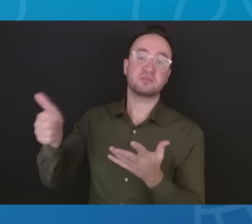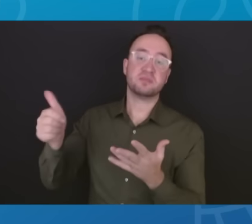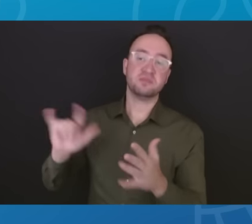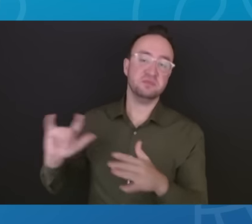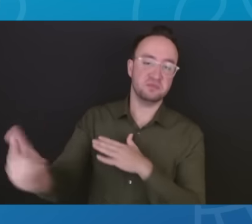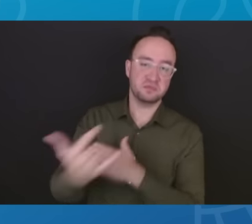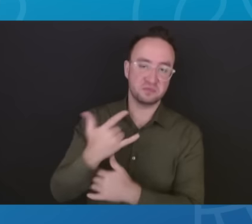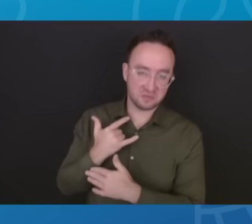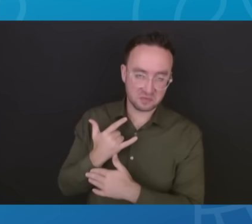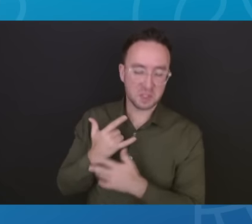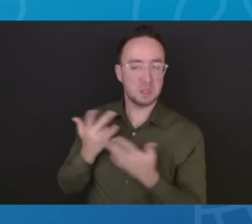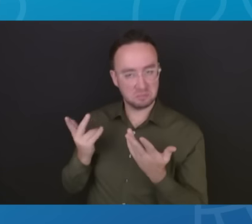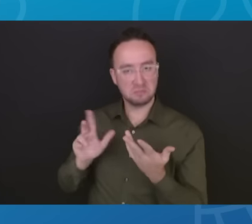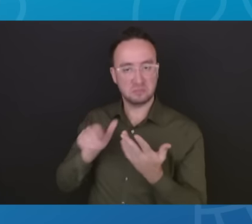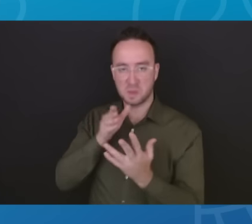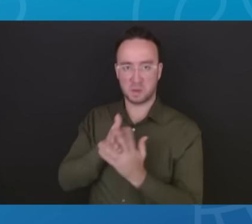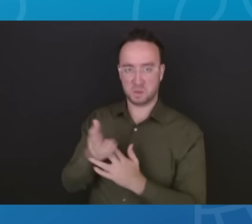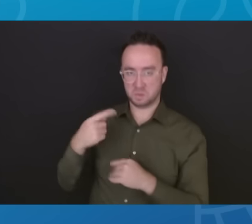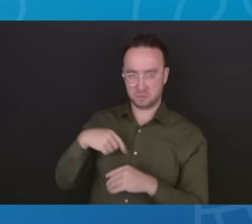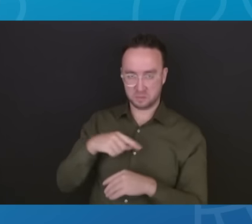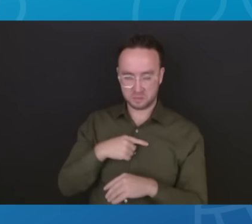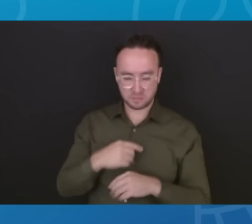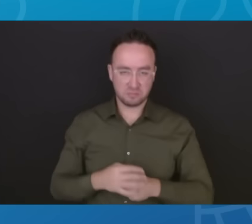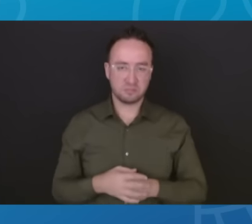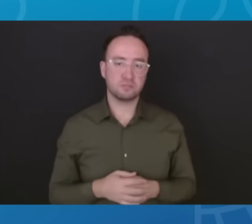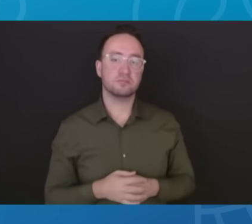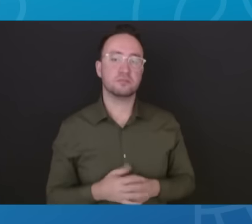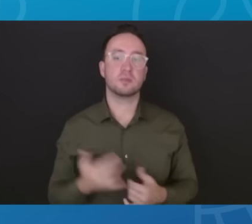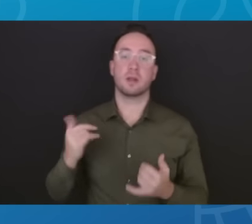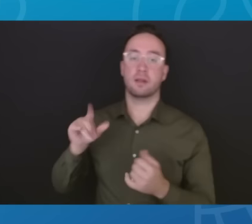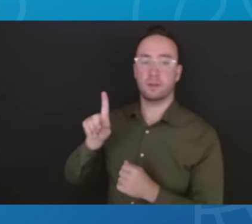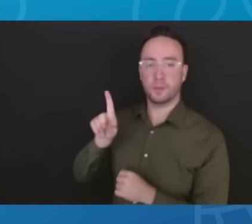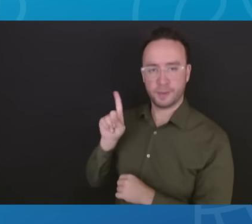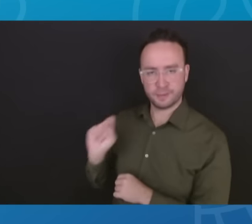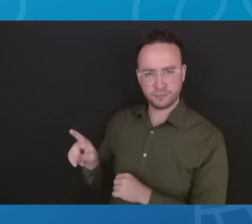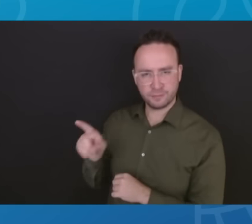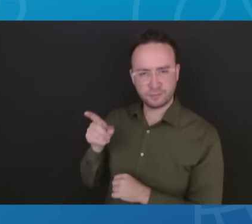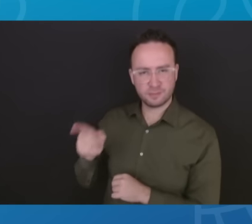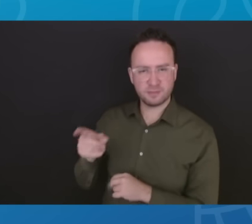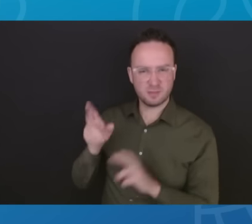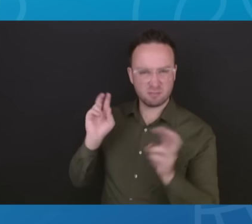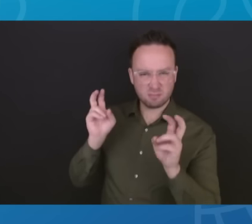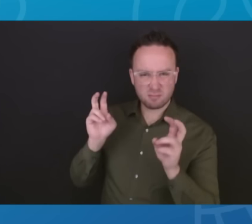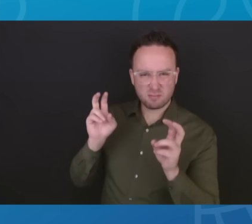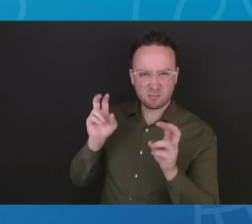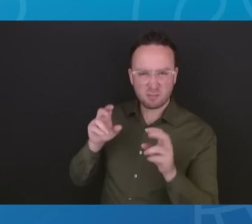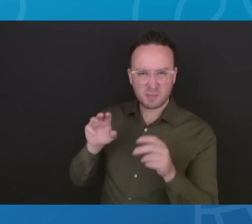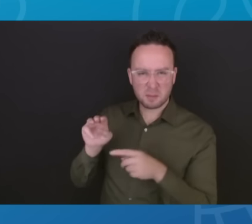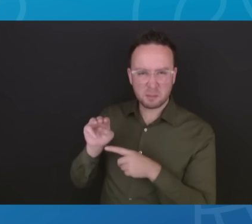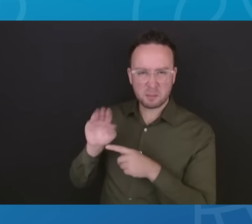put a fine point and make sure I'm the commercial flights you're talking about are Middle East, yes, Airlines. Correct. Okay.